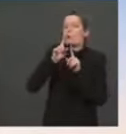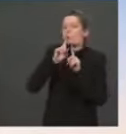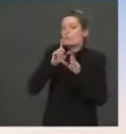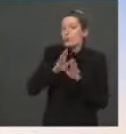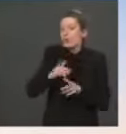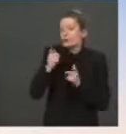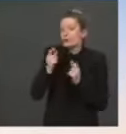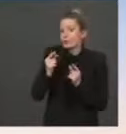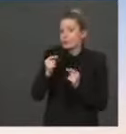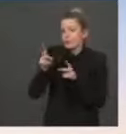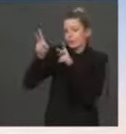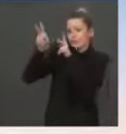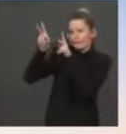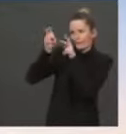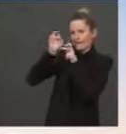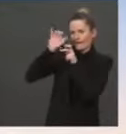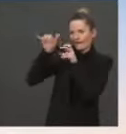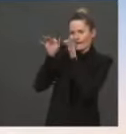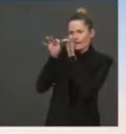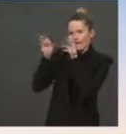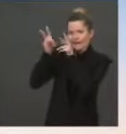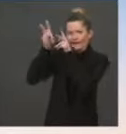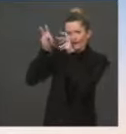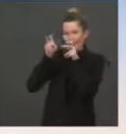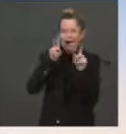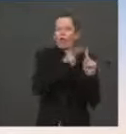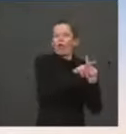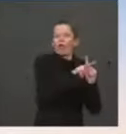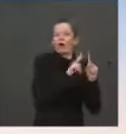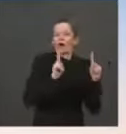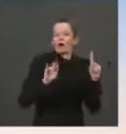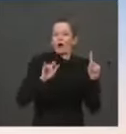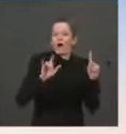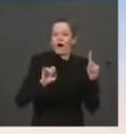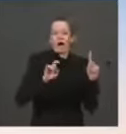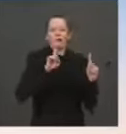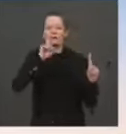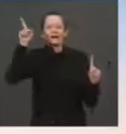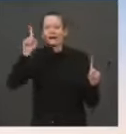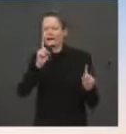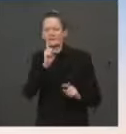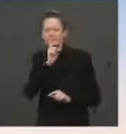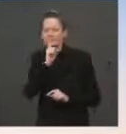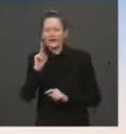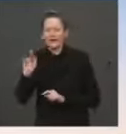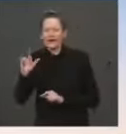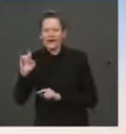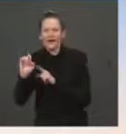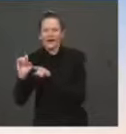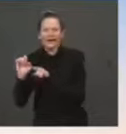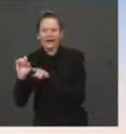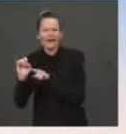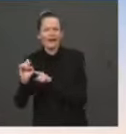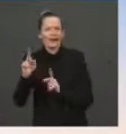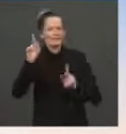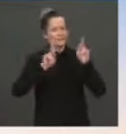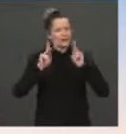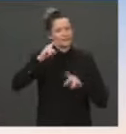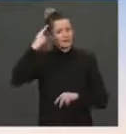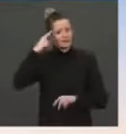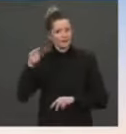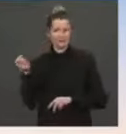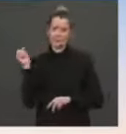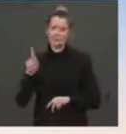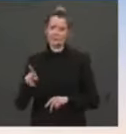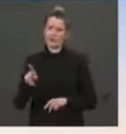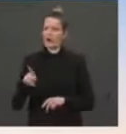his presidency. So what we've seen are the tragic consequences of that. When people think it's okay to take the law into their own hands